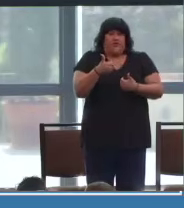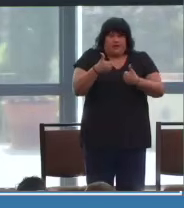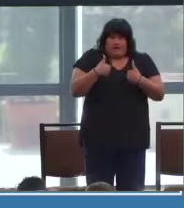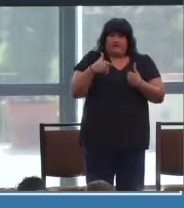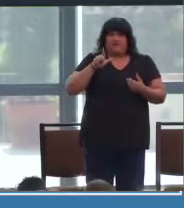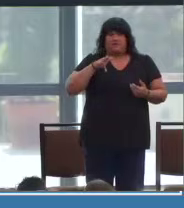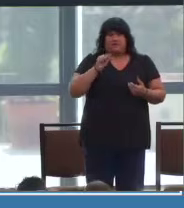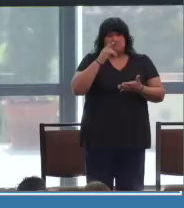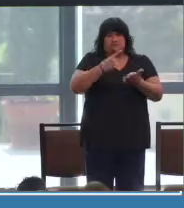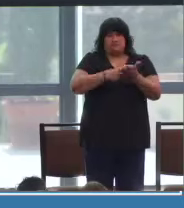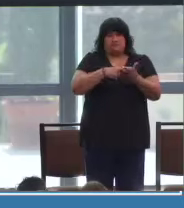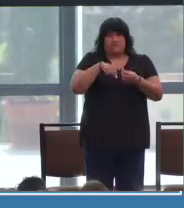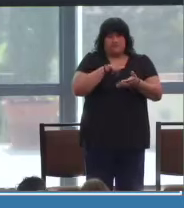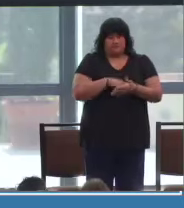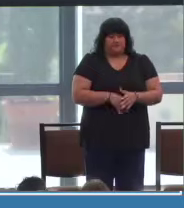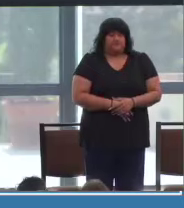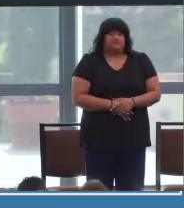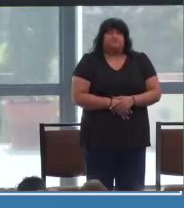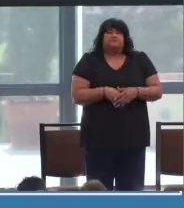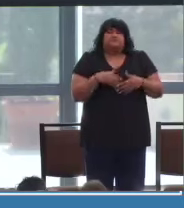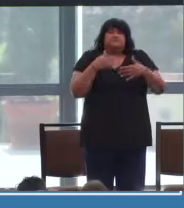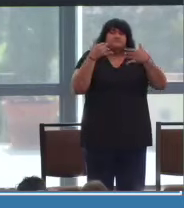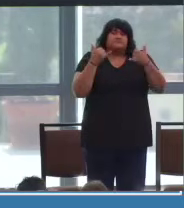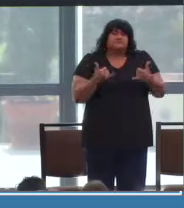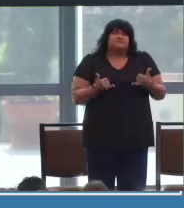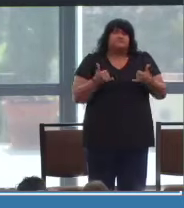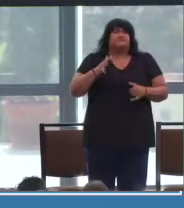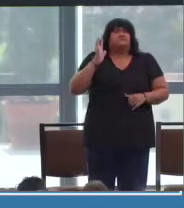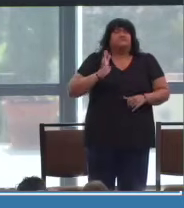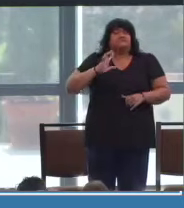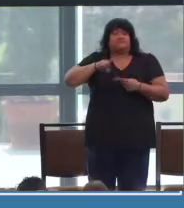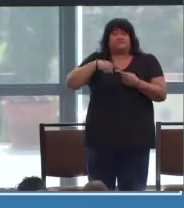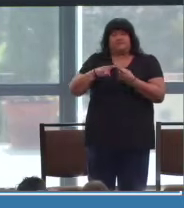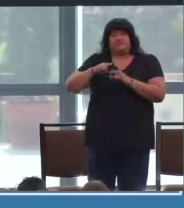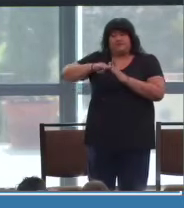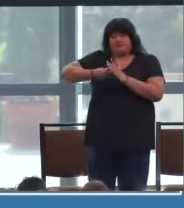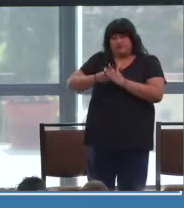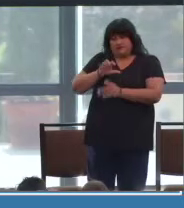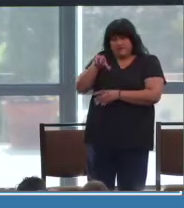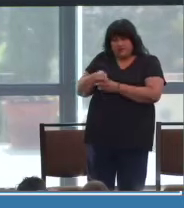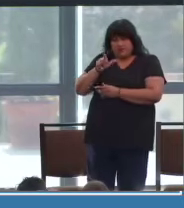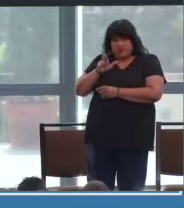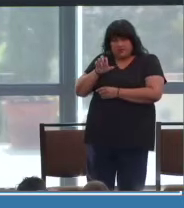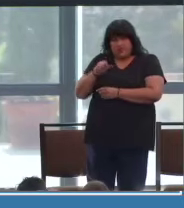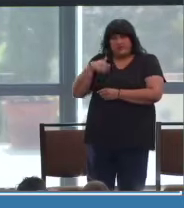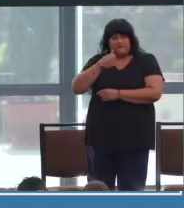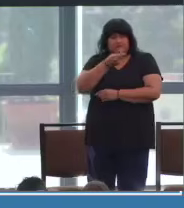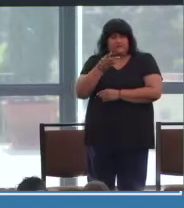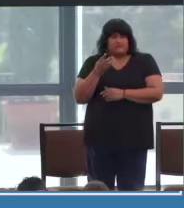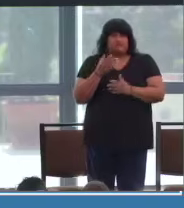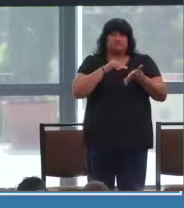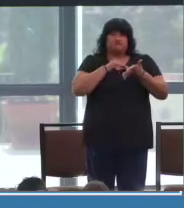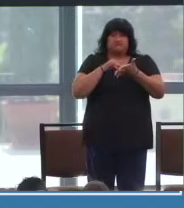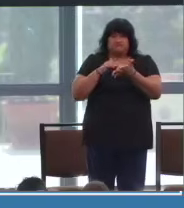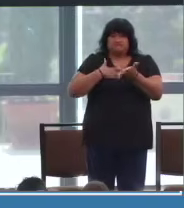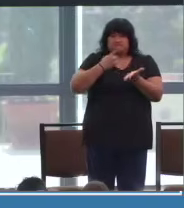that. So right about the time when I was getting started in lupus, there are a couple studies that we'll talk about that I think